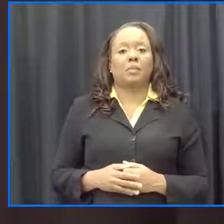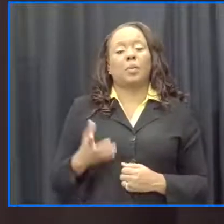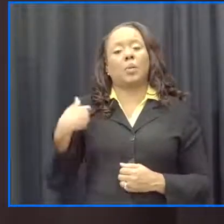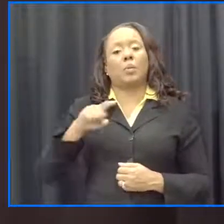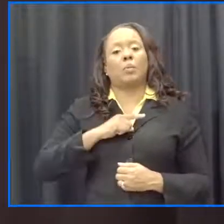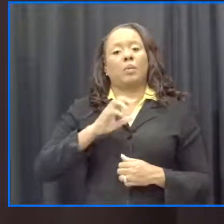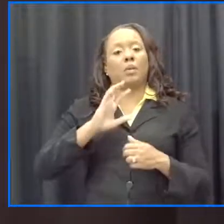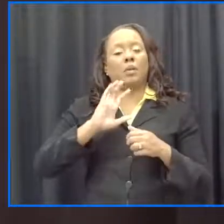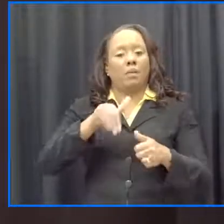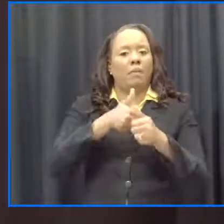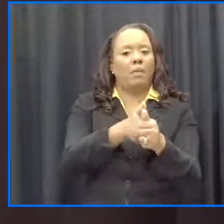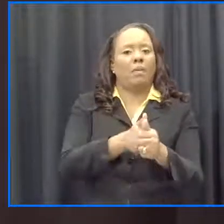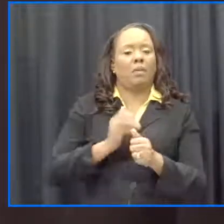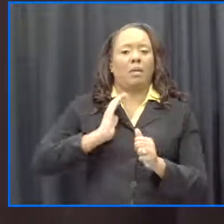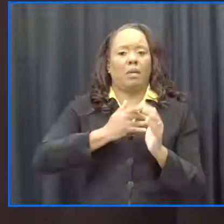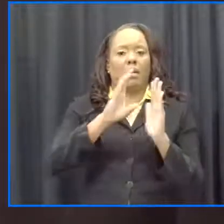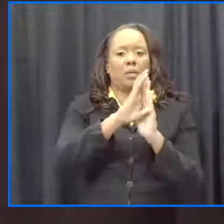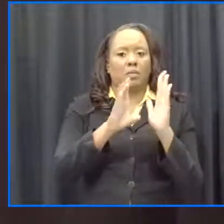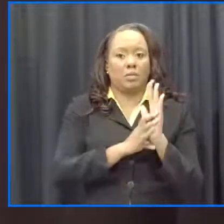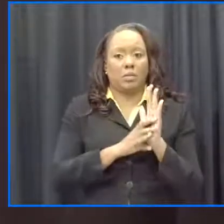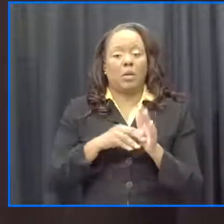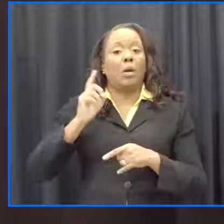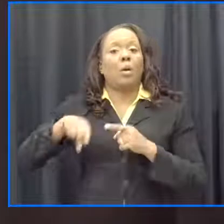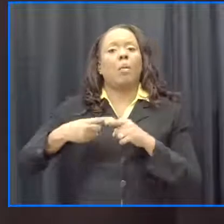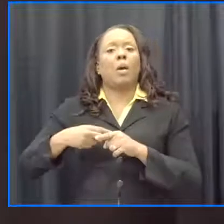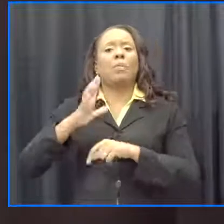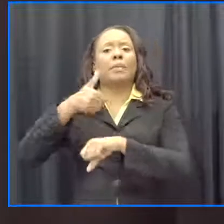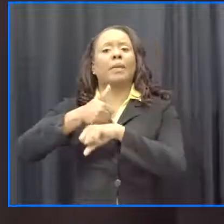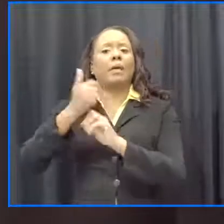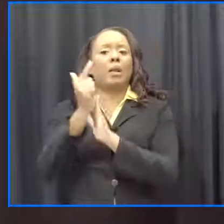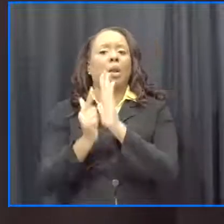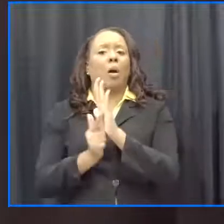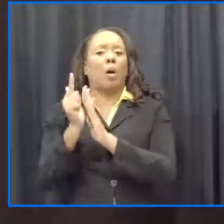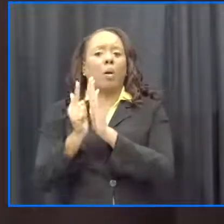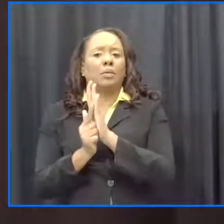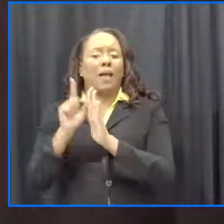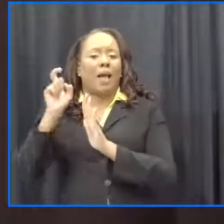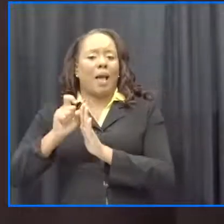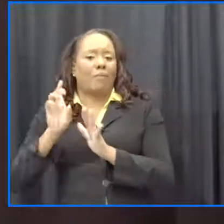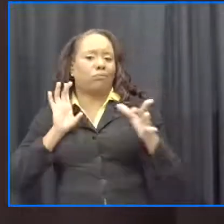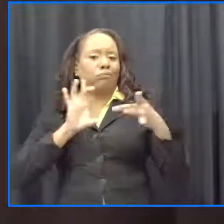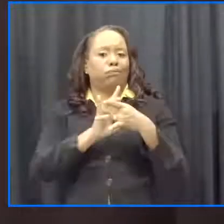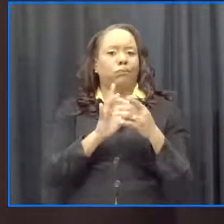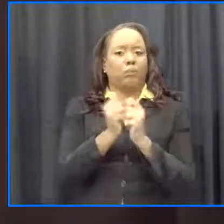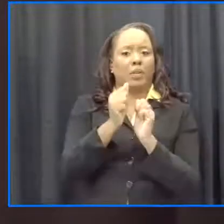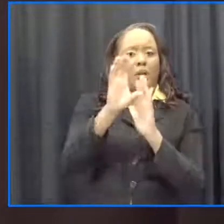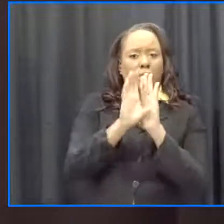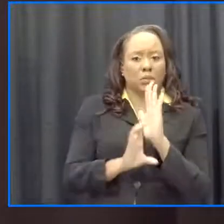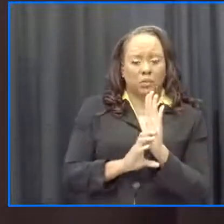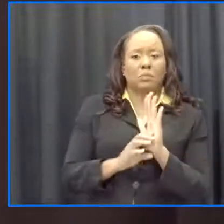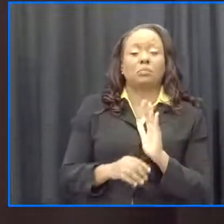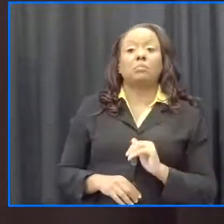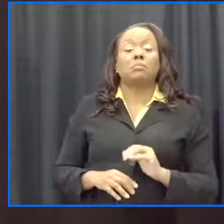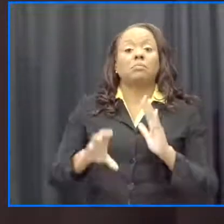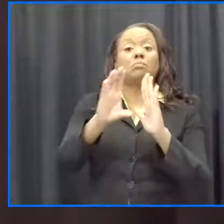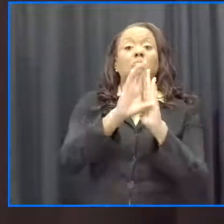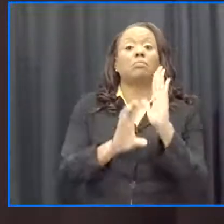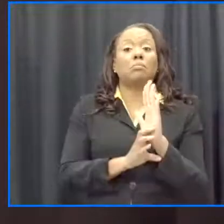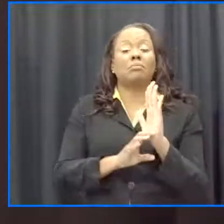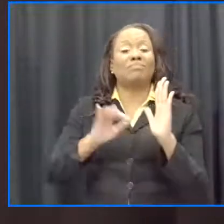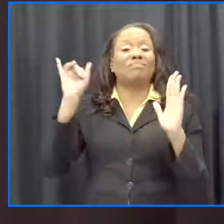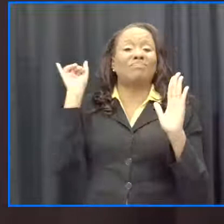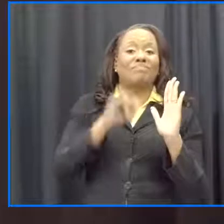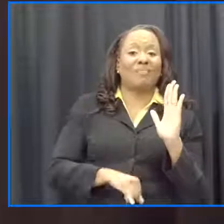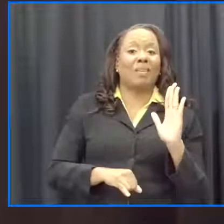other laws are measured. Indeed, in its opening clause, the Constitution establishes itself as